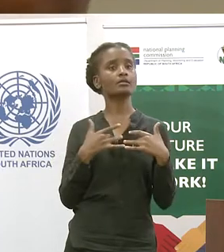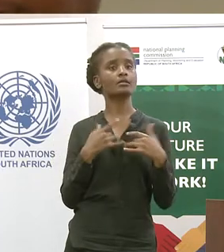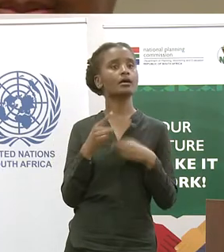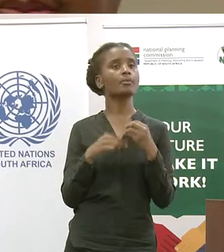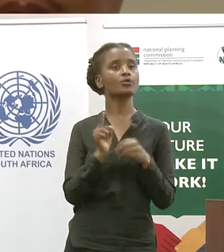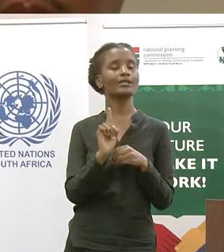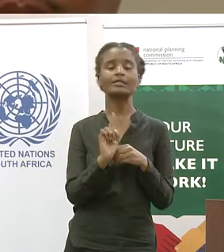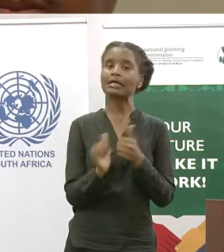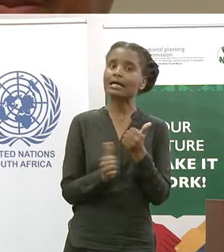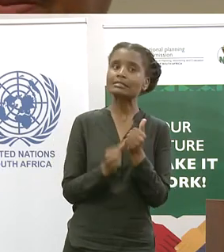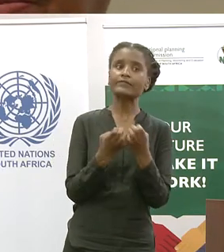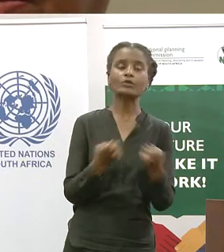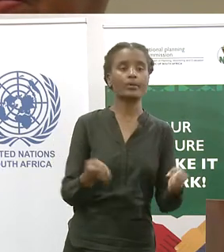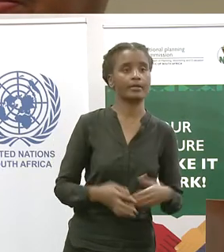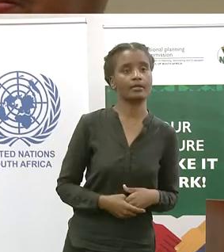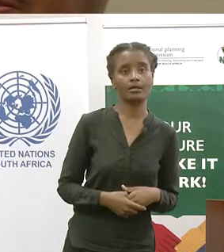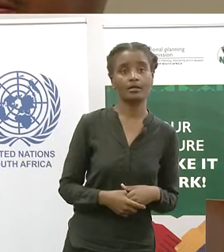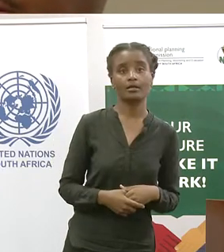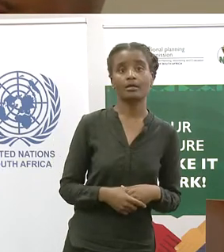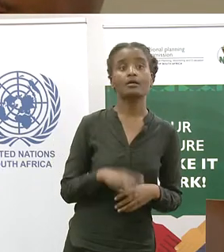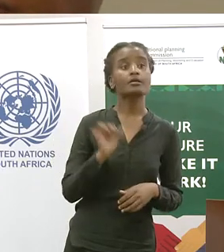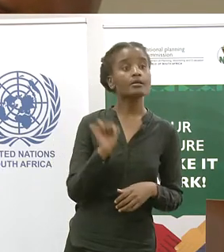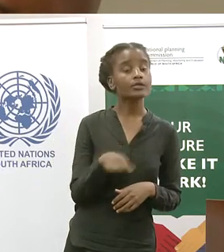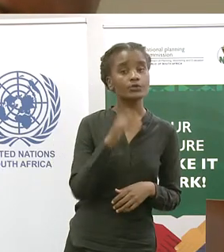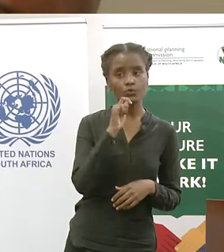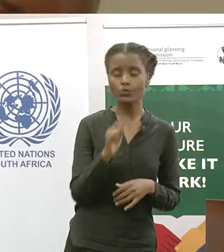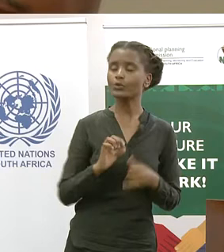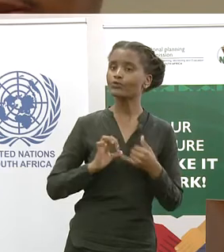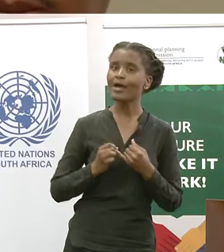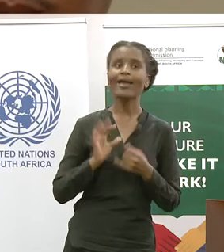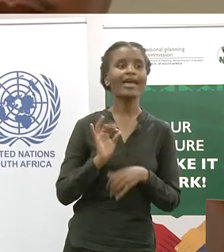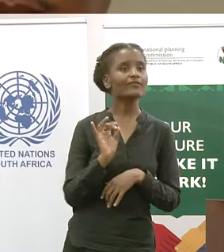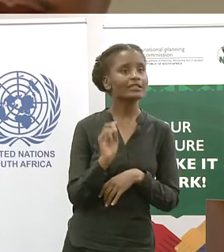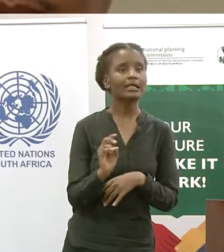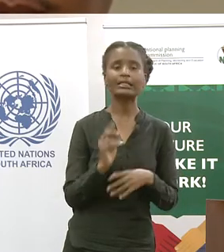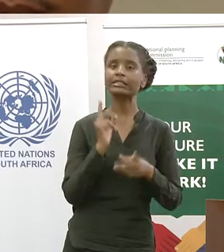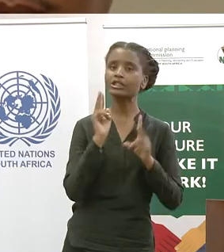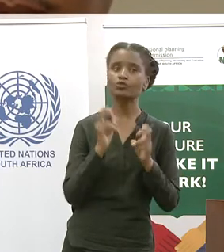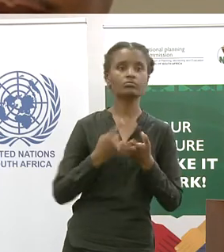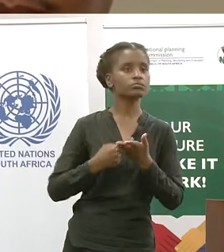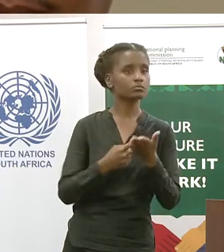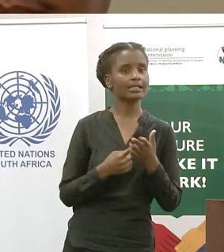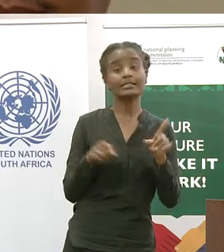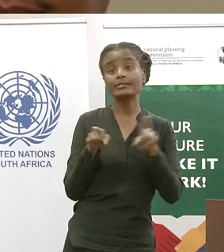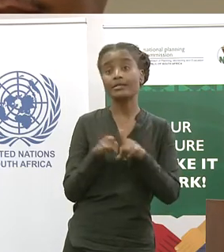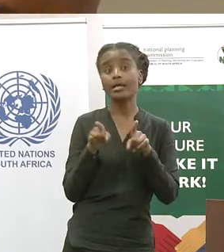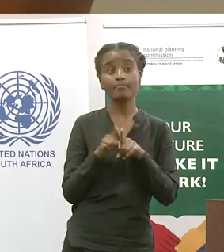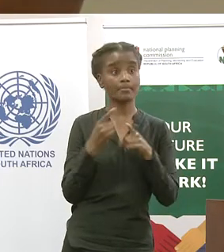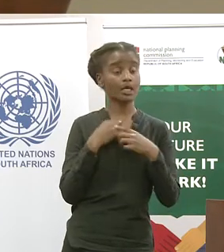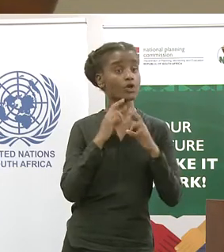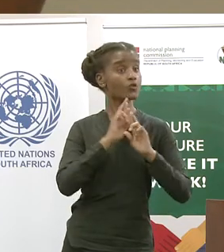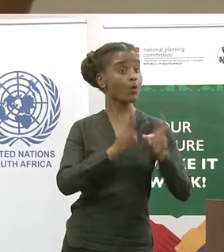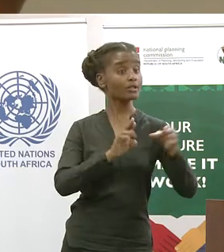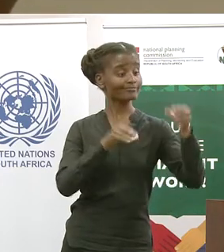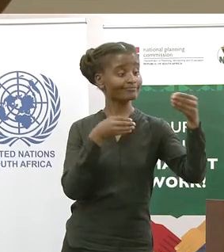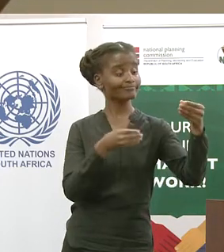of assistive devices, and we continue to raise that every single day. Even in the report that we'll be launching, we also